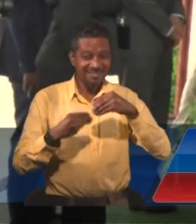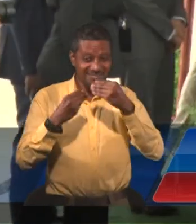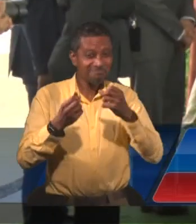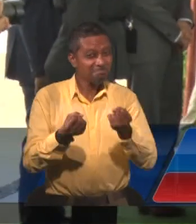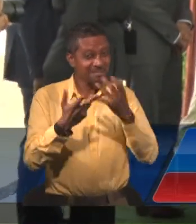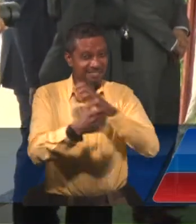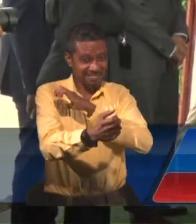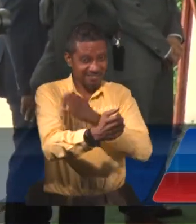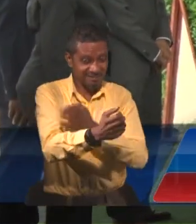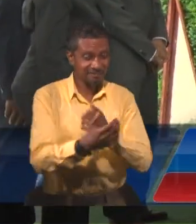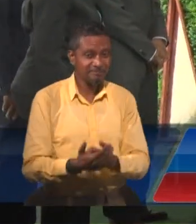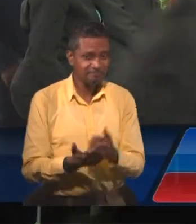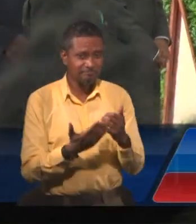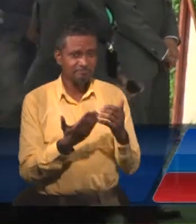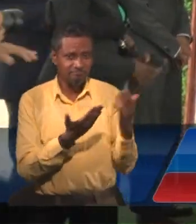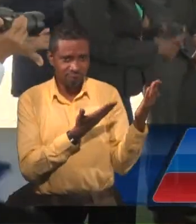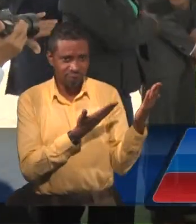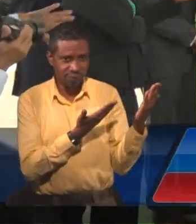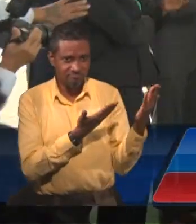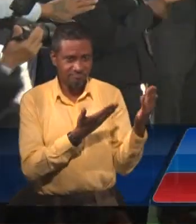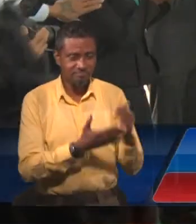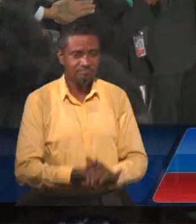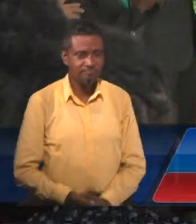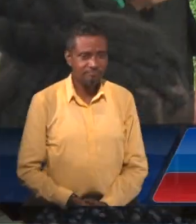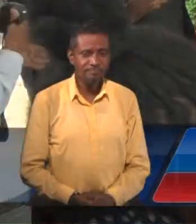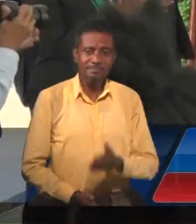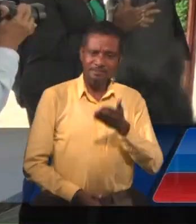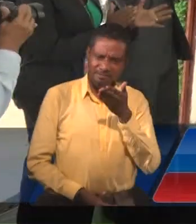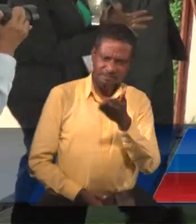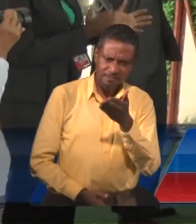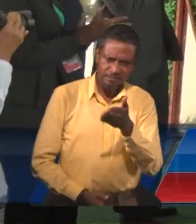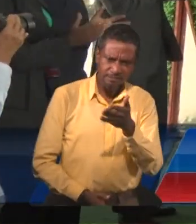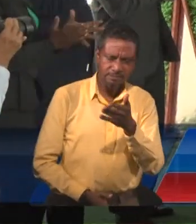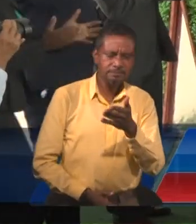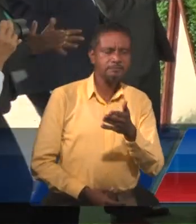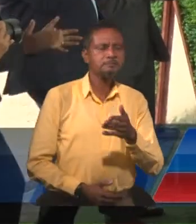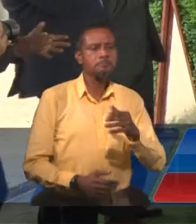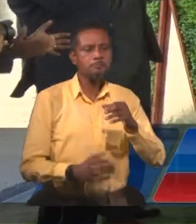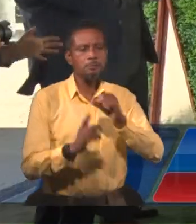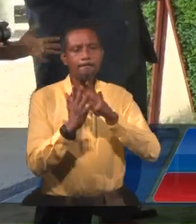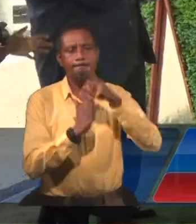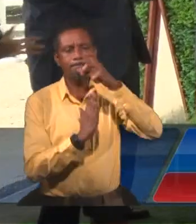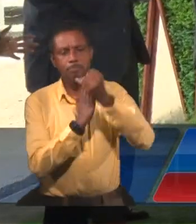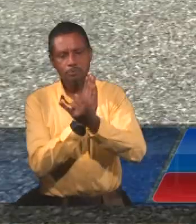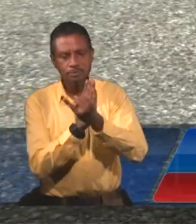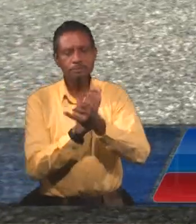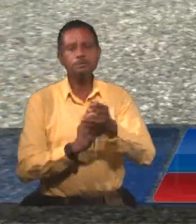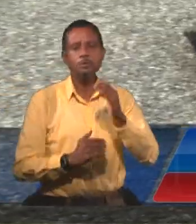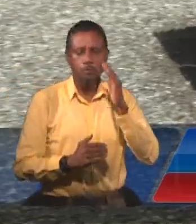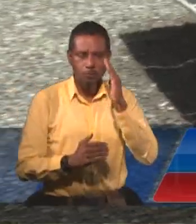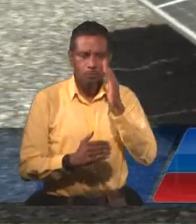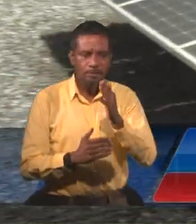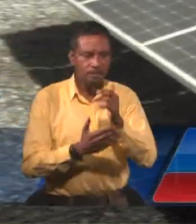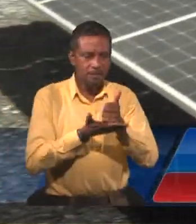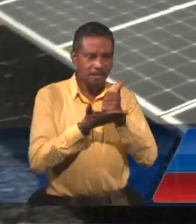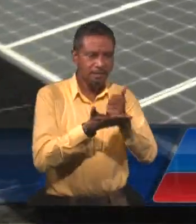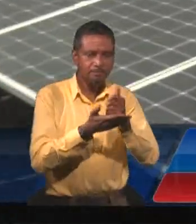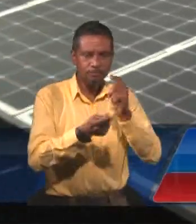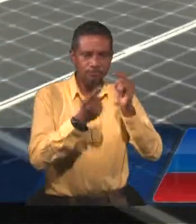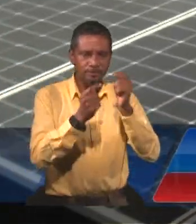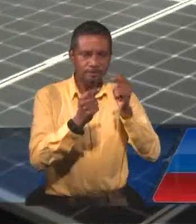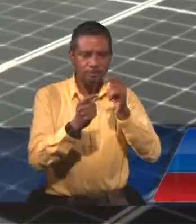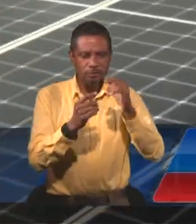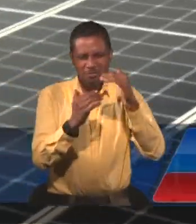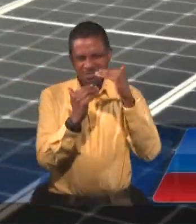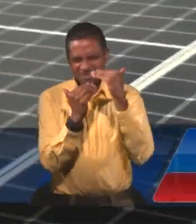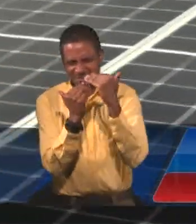This newly commissioned solar park project will successfully contribute to Trinidad and Tobago's national determined aim to reduce its carbon emissions